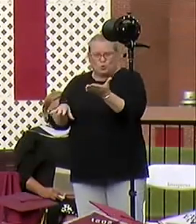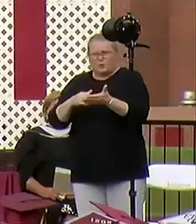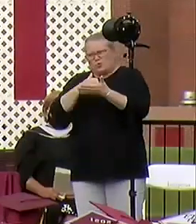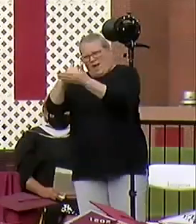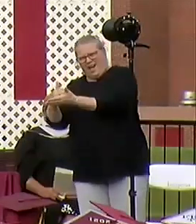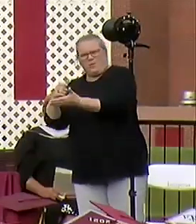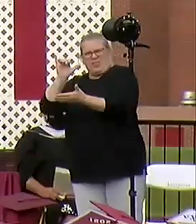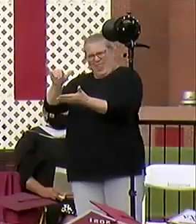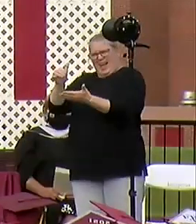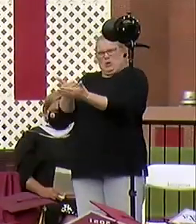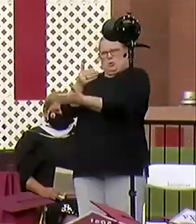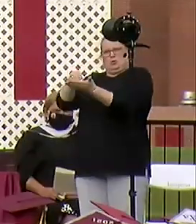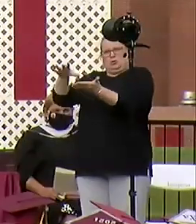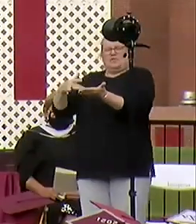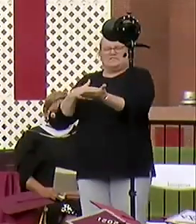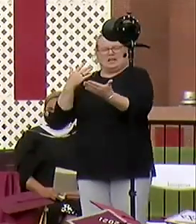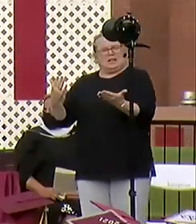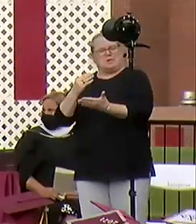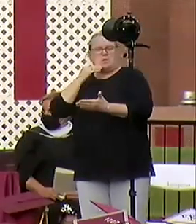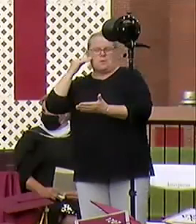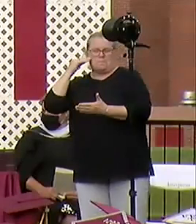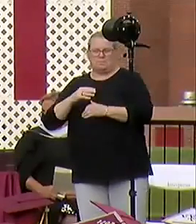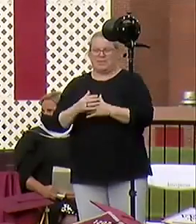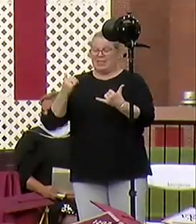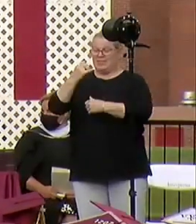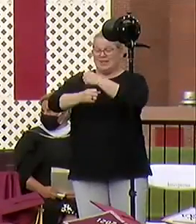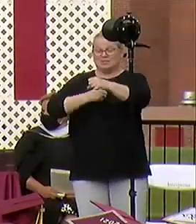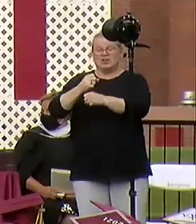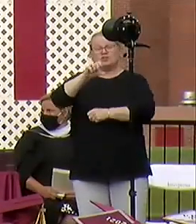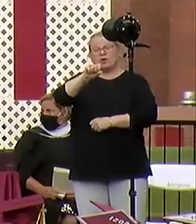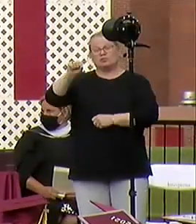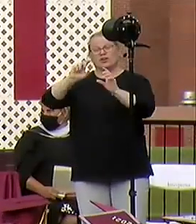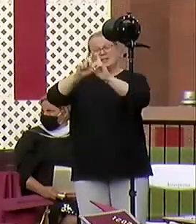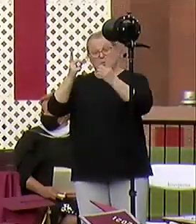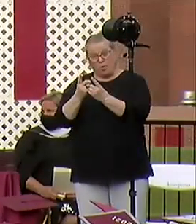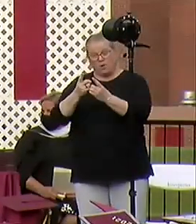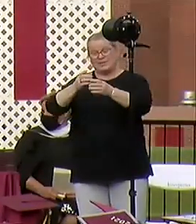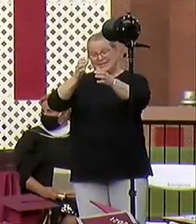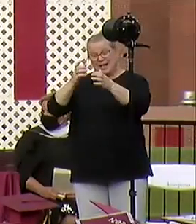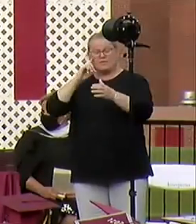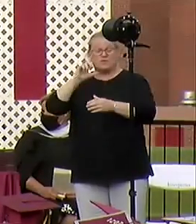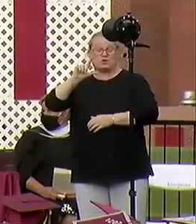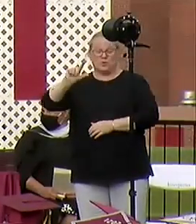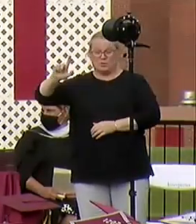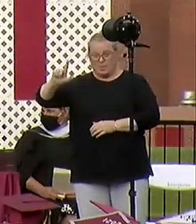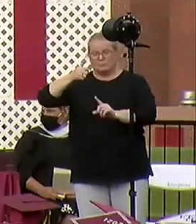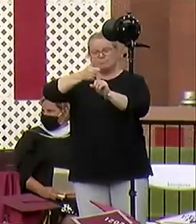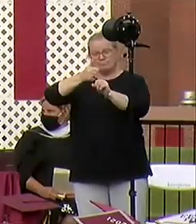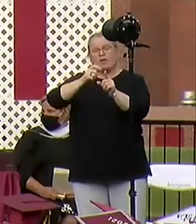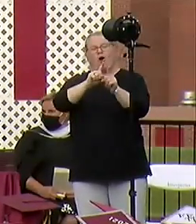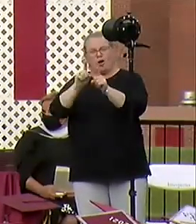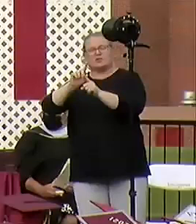at home. I am proud to announce that this year's Social Studies Department Scholar for 2021 is also